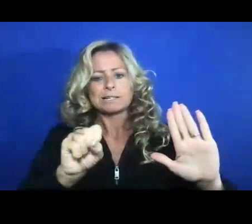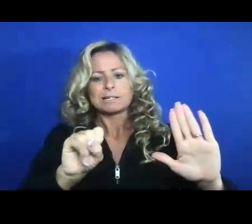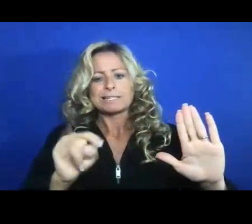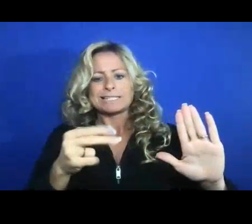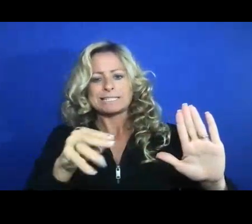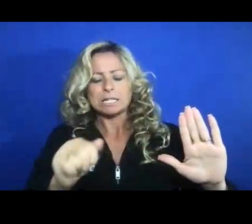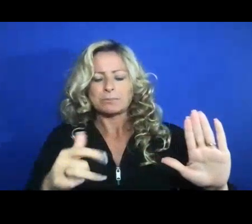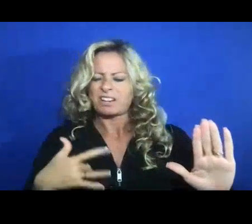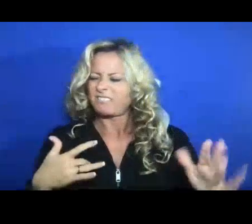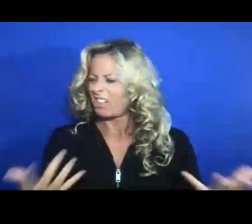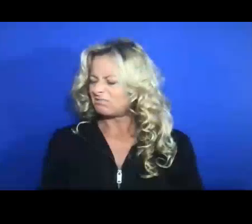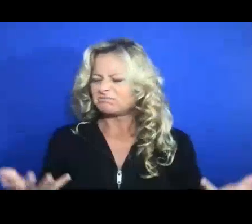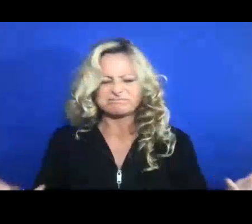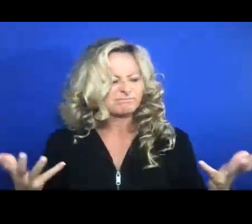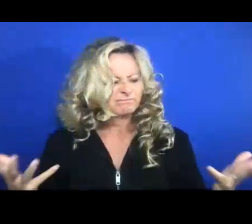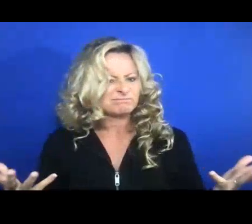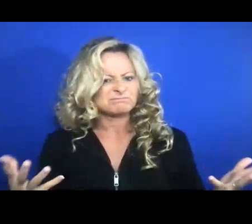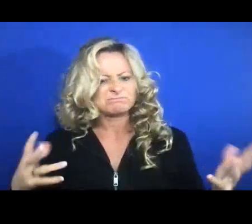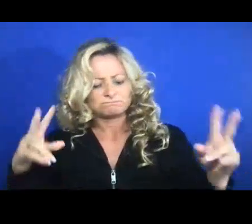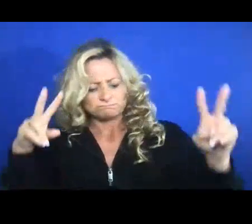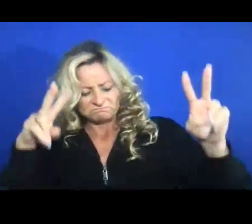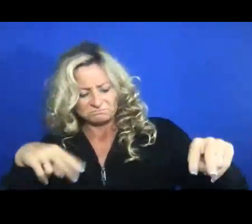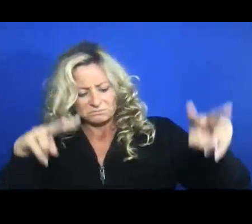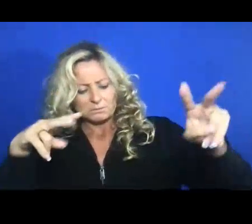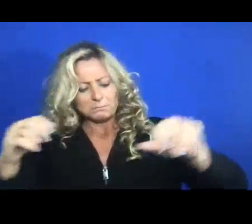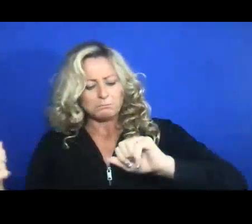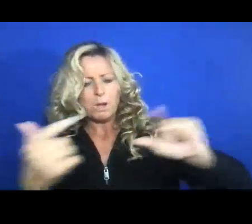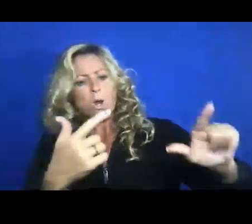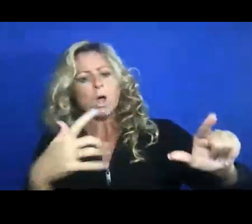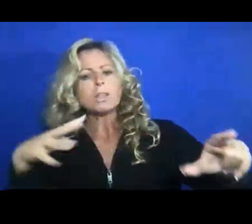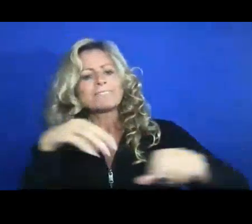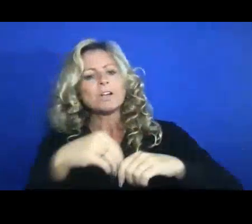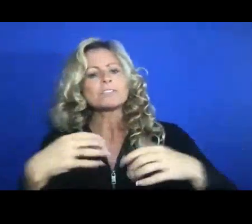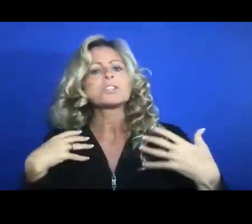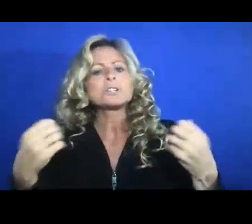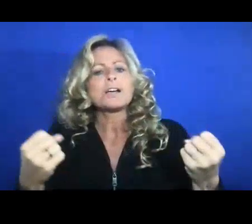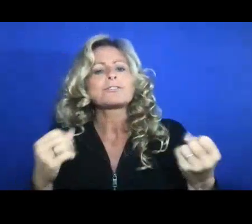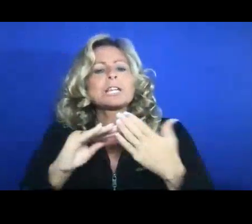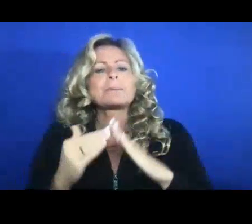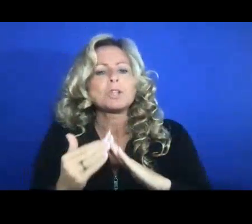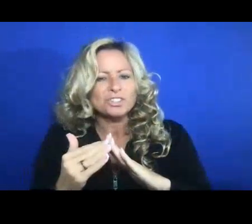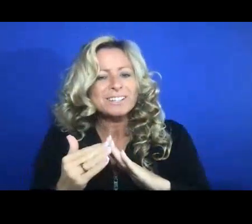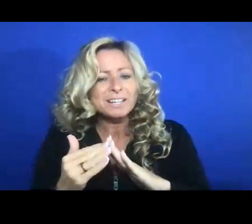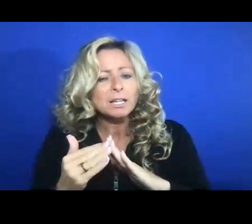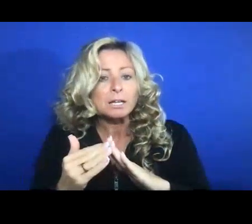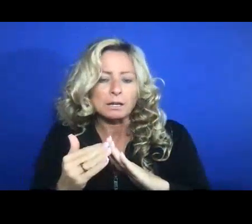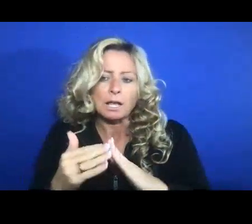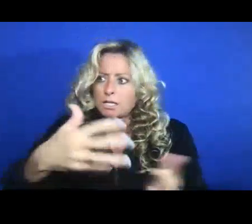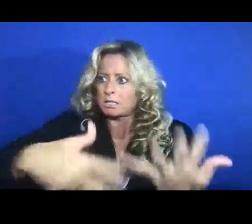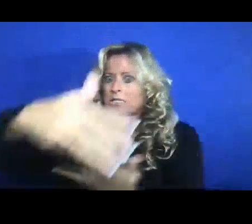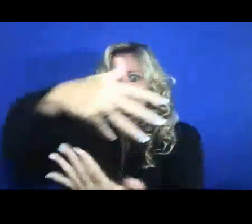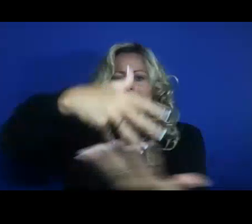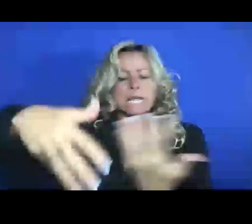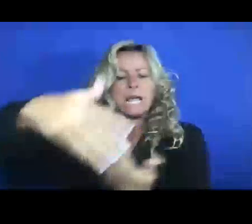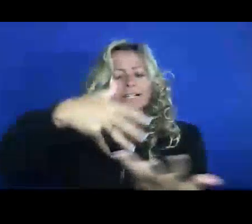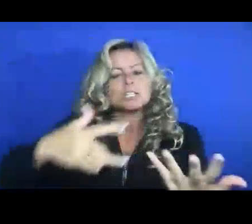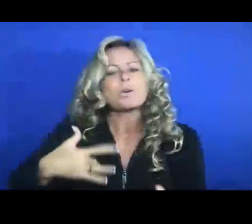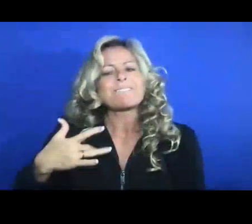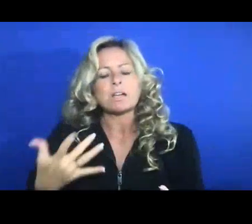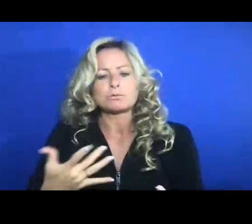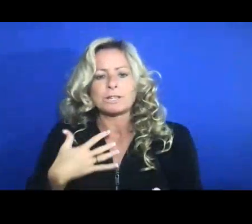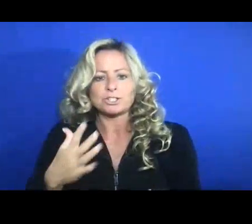felt so judged by everyone in the recovery community and society. And so I felt